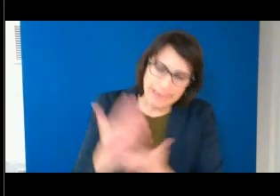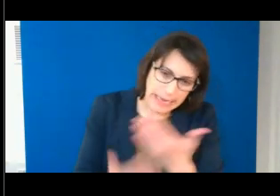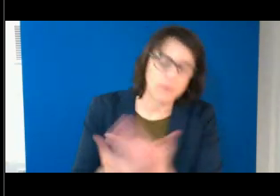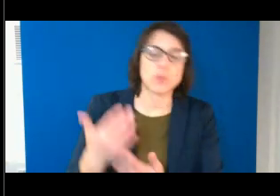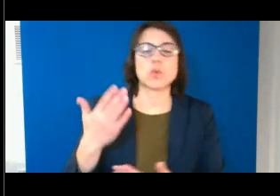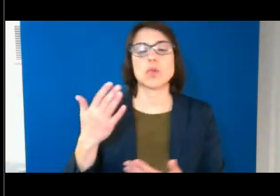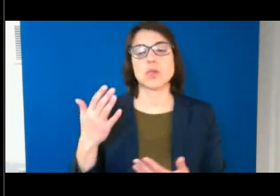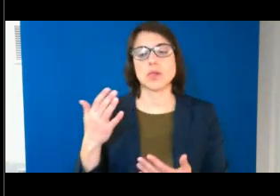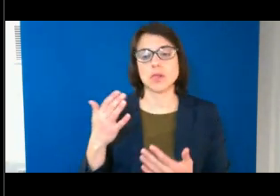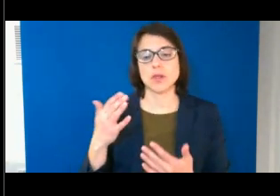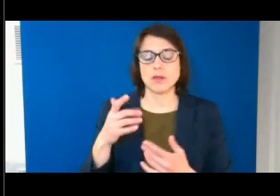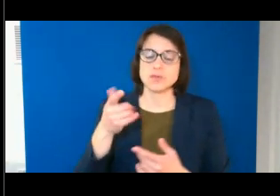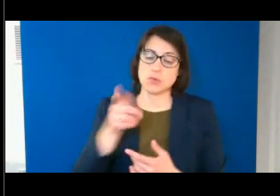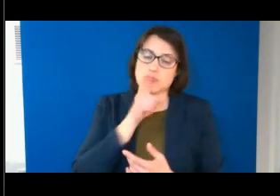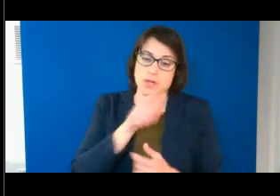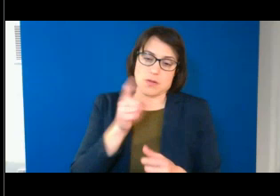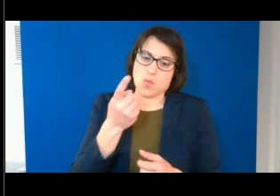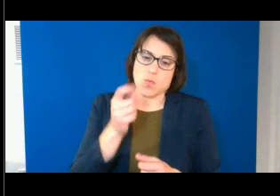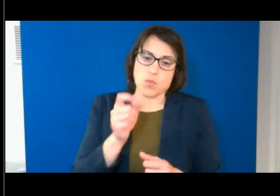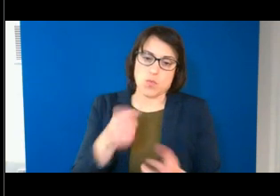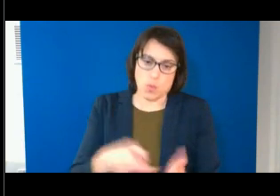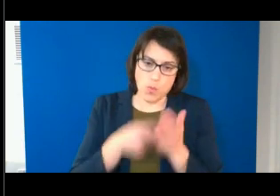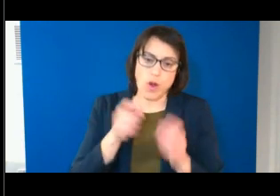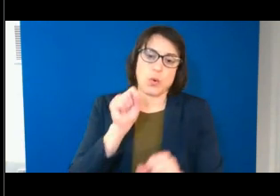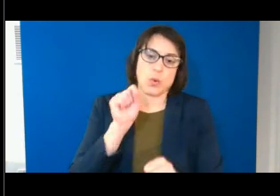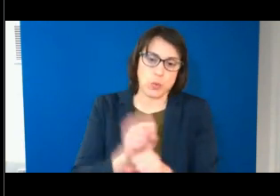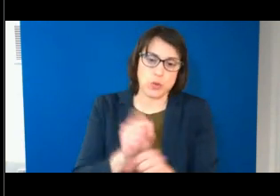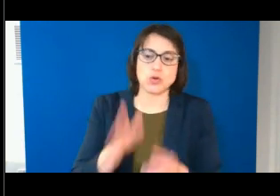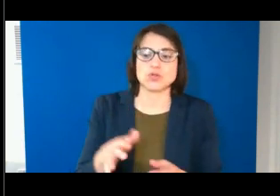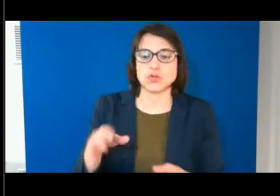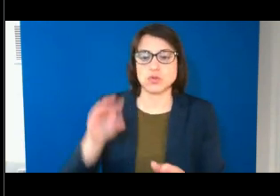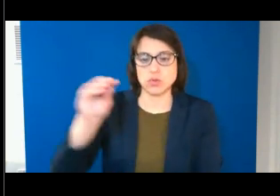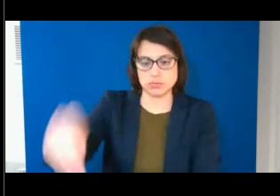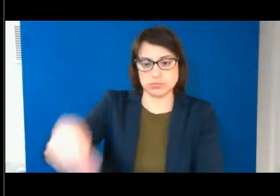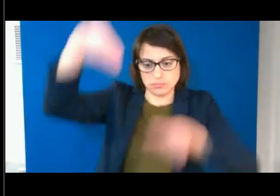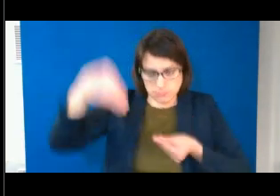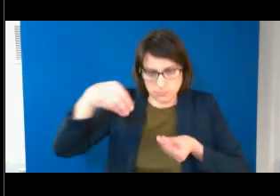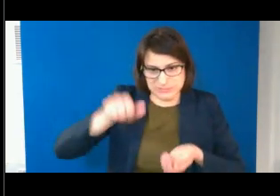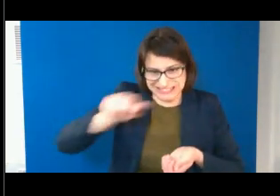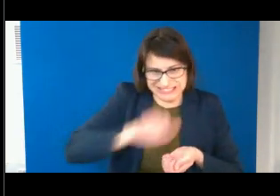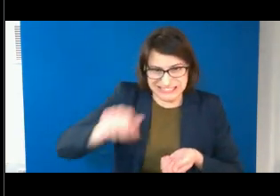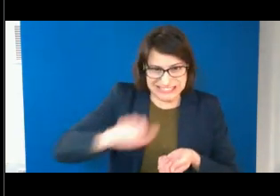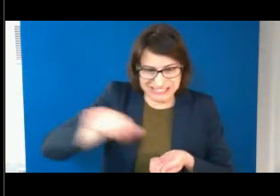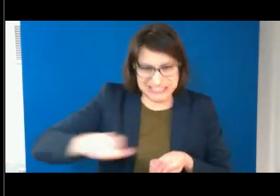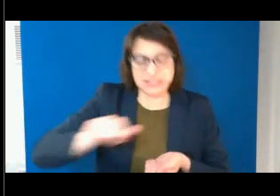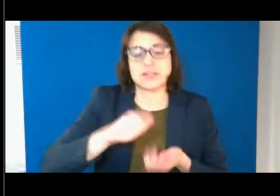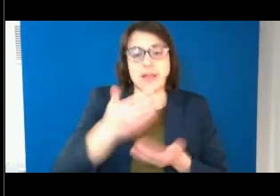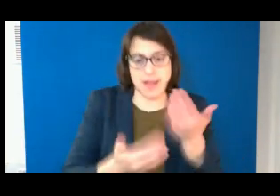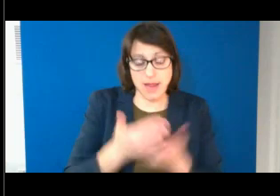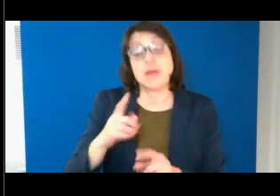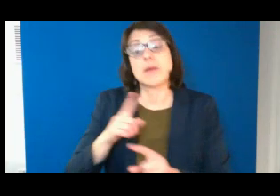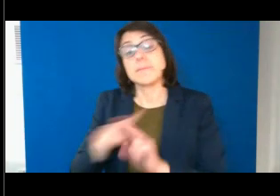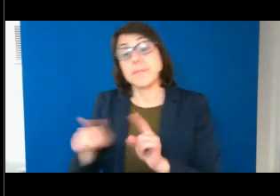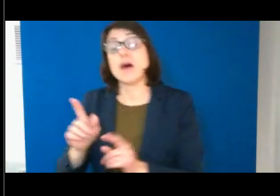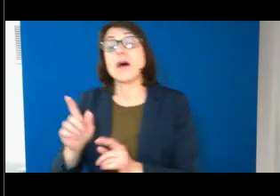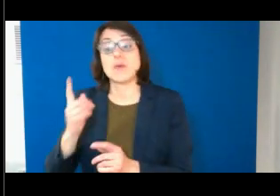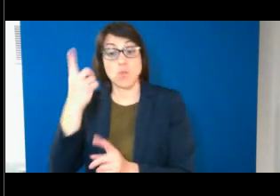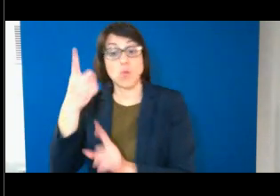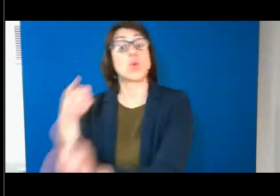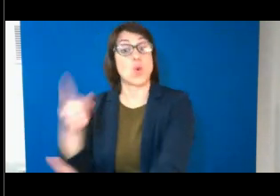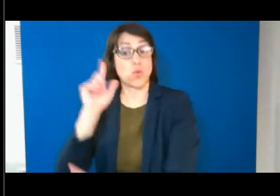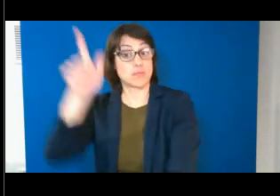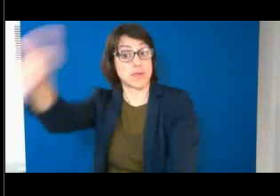essentially take the filters and clean them. One thing we're planning on doing, not for this coming year, but the year after, is fully automating the system. So getting it so that, once again,